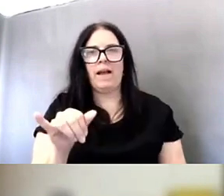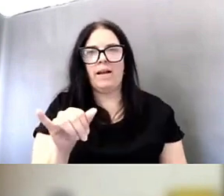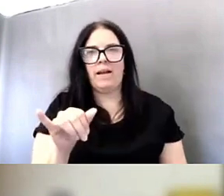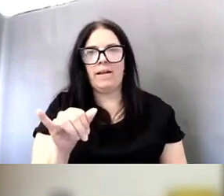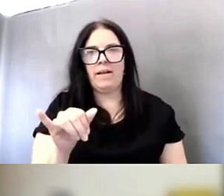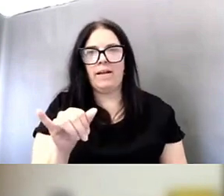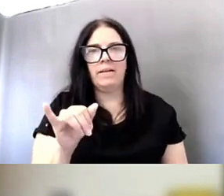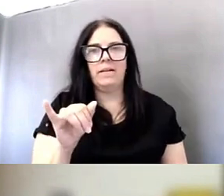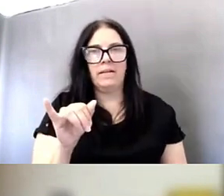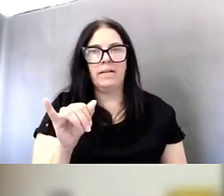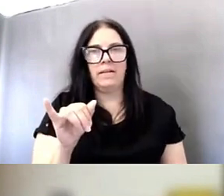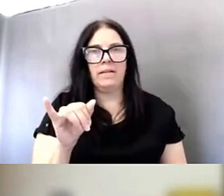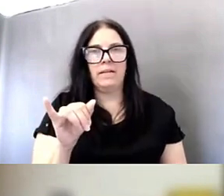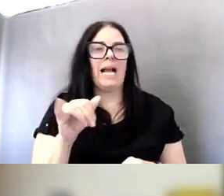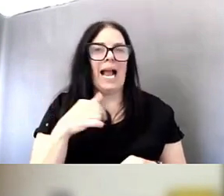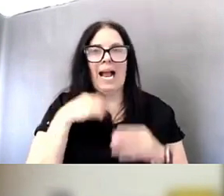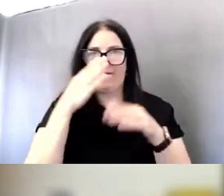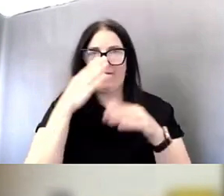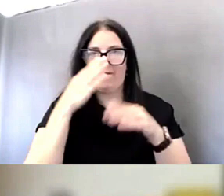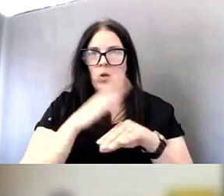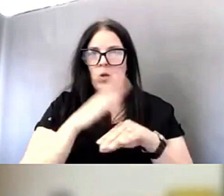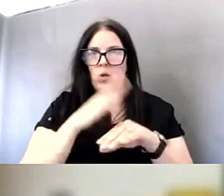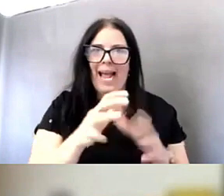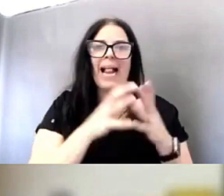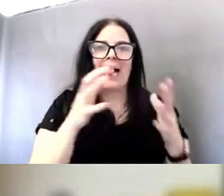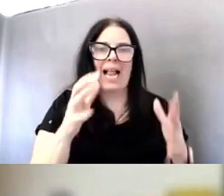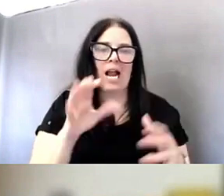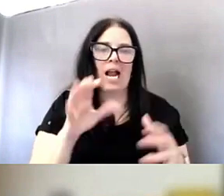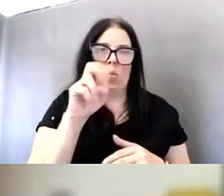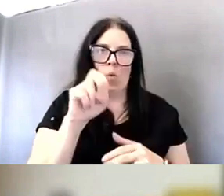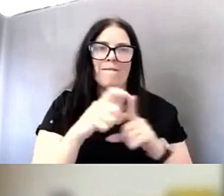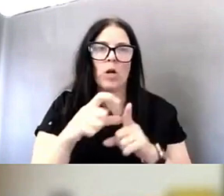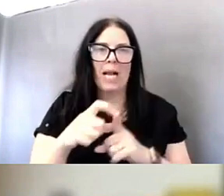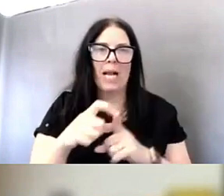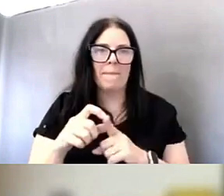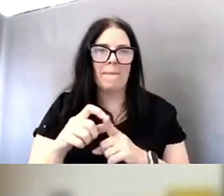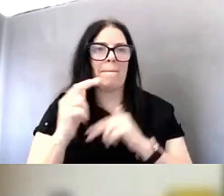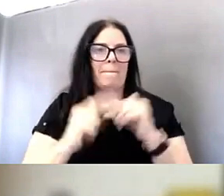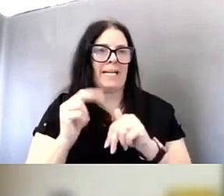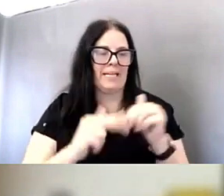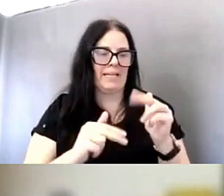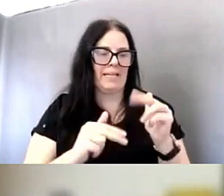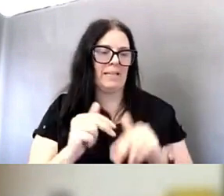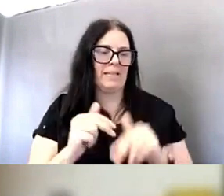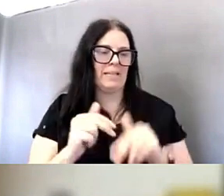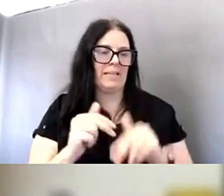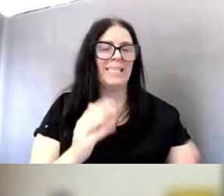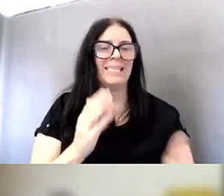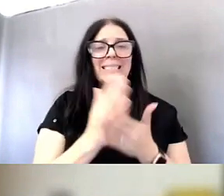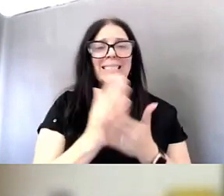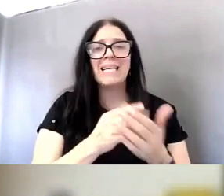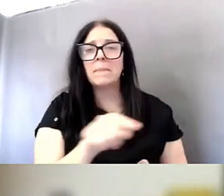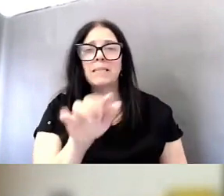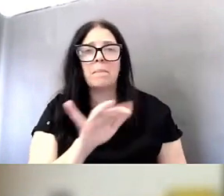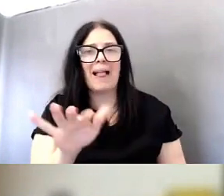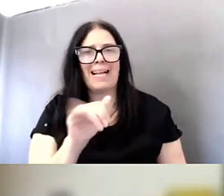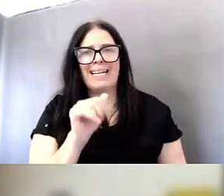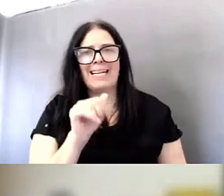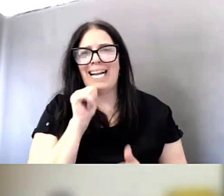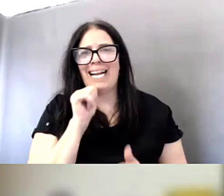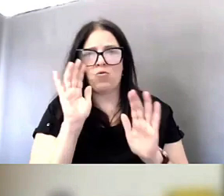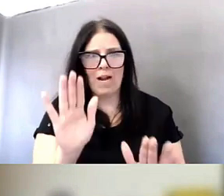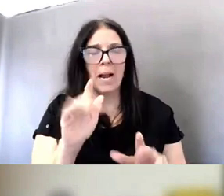vocabulary. I focus on that quite a bit because some of my spellers are not all that great. And then we